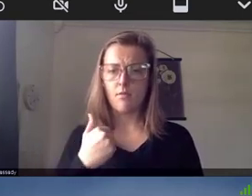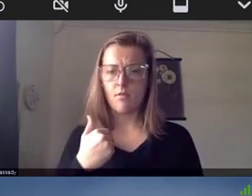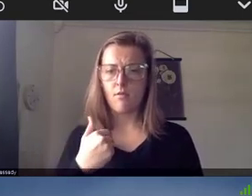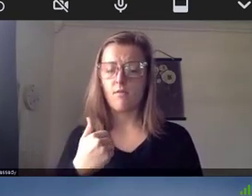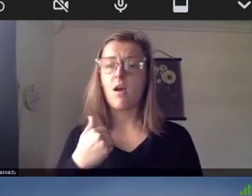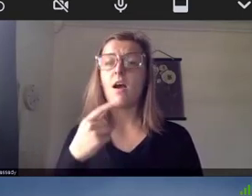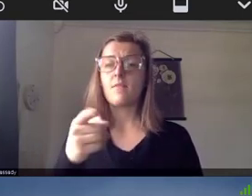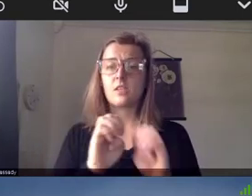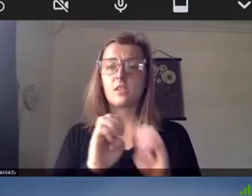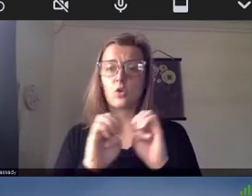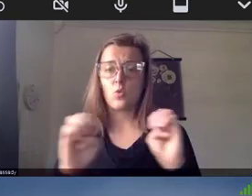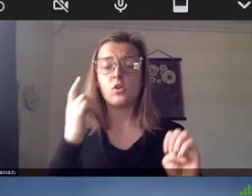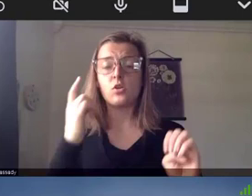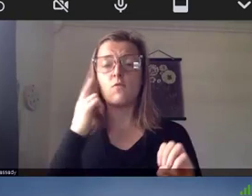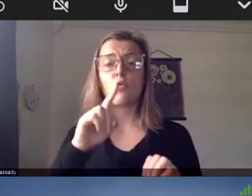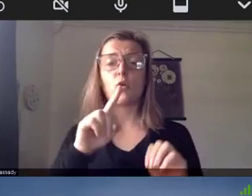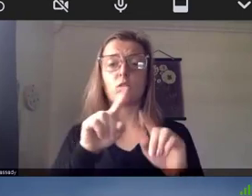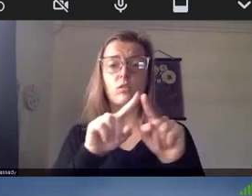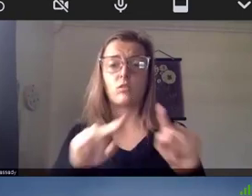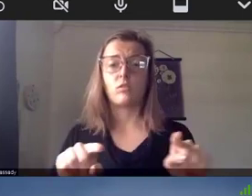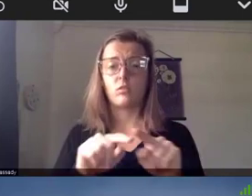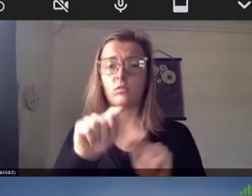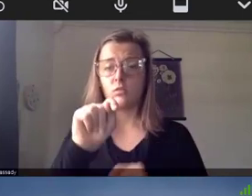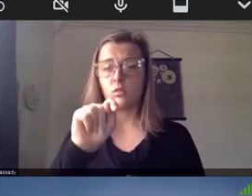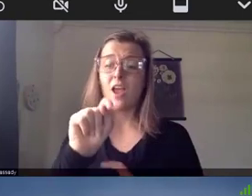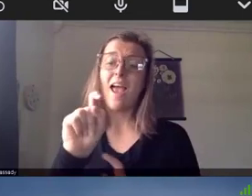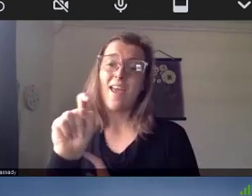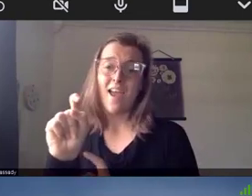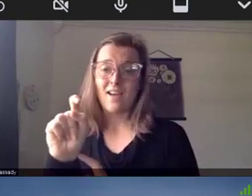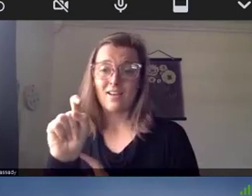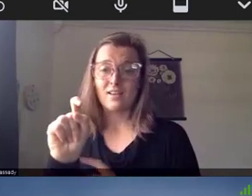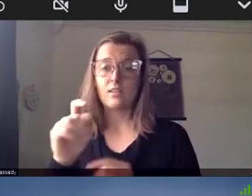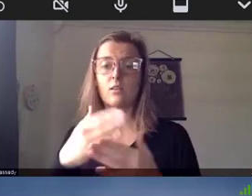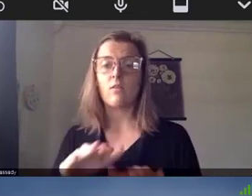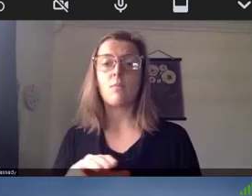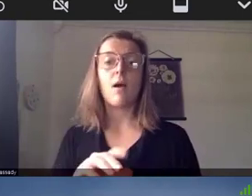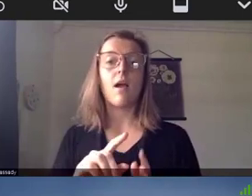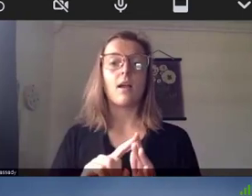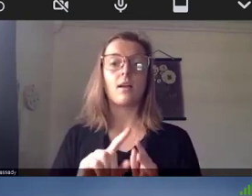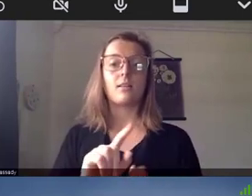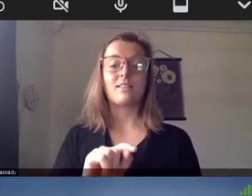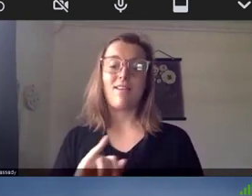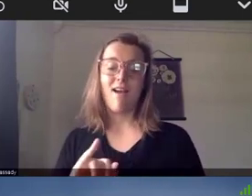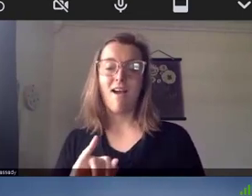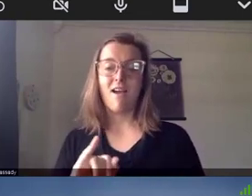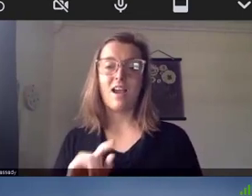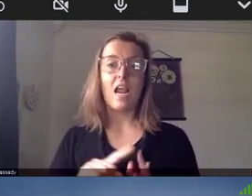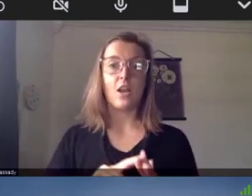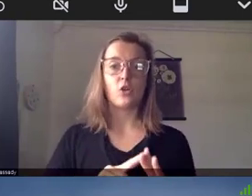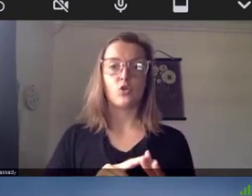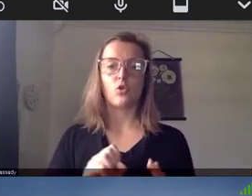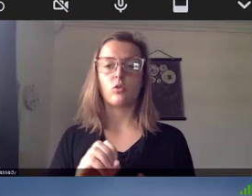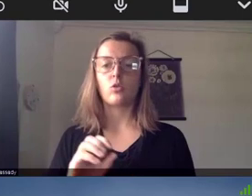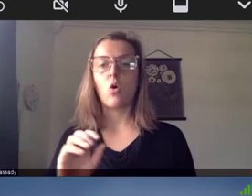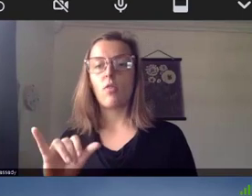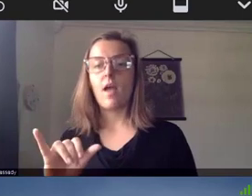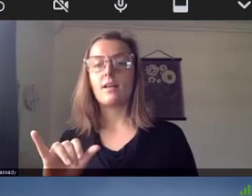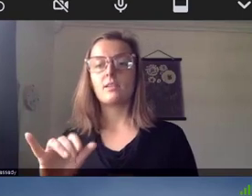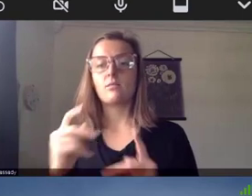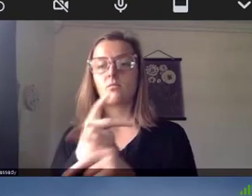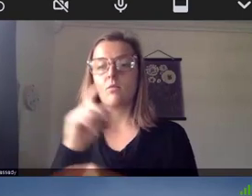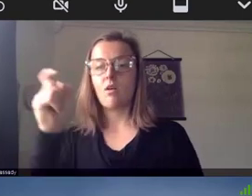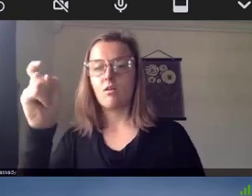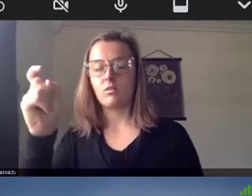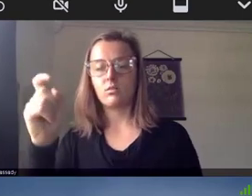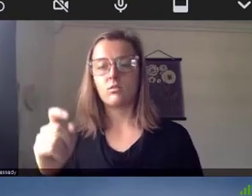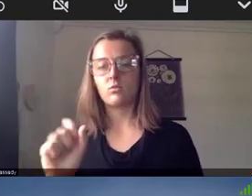temperature difference, right? And that's got this exponential term in it. So we can see how the temperature is evolving through the pipe. But we don't know